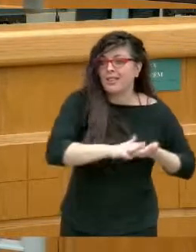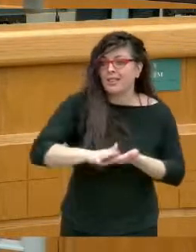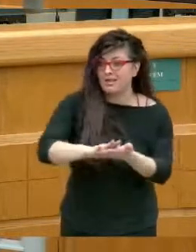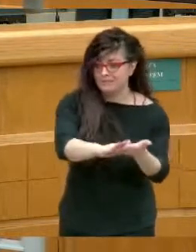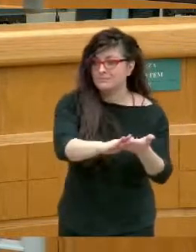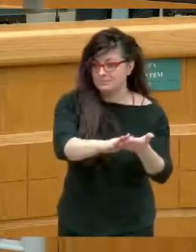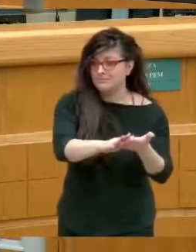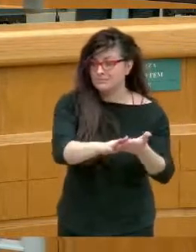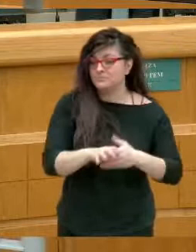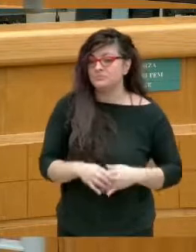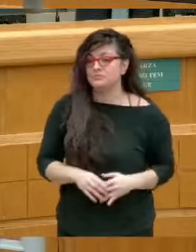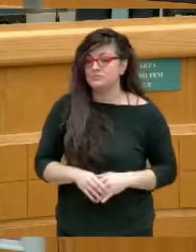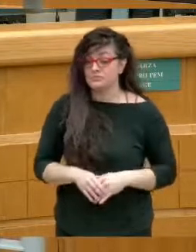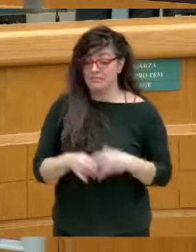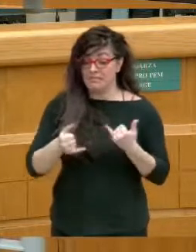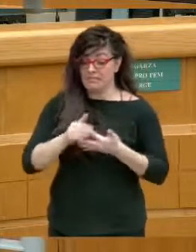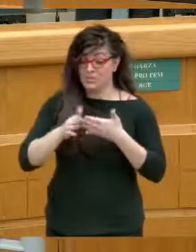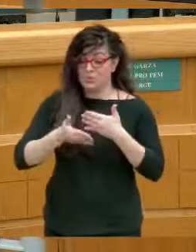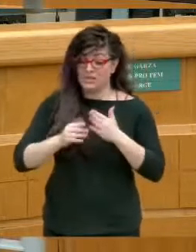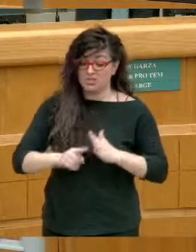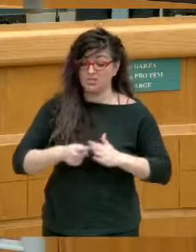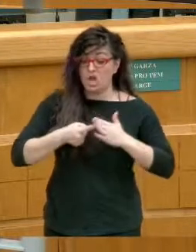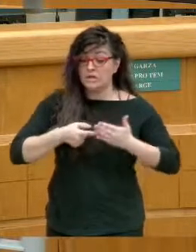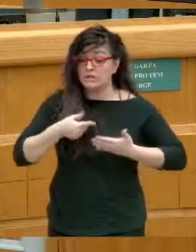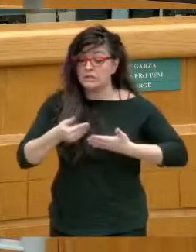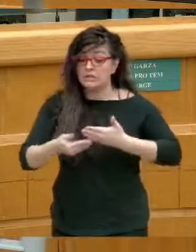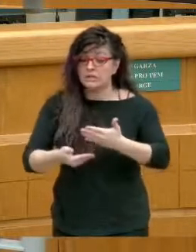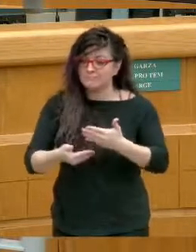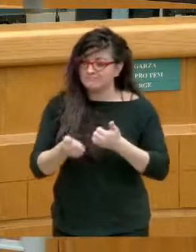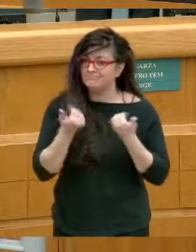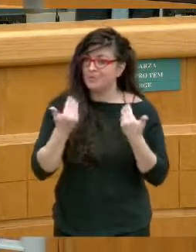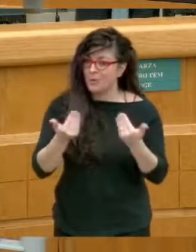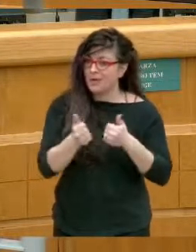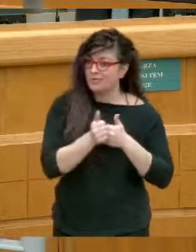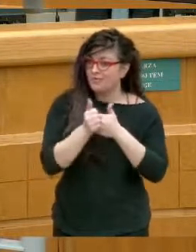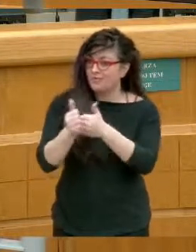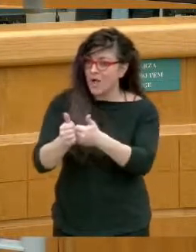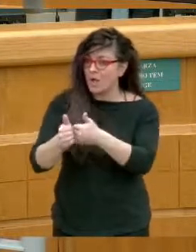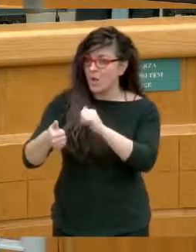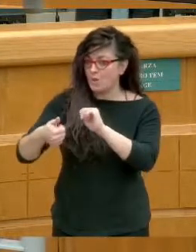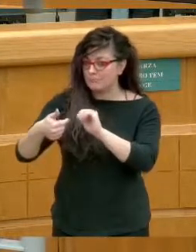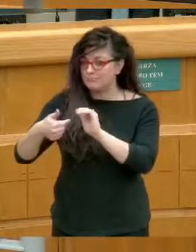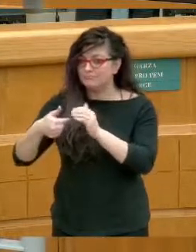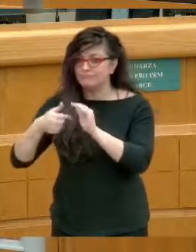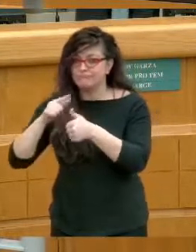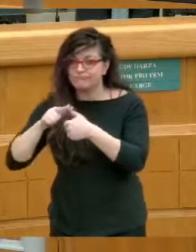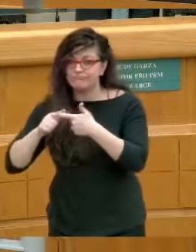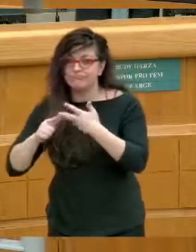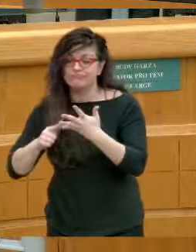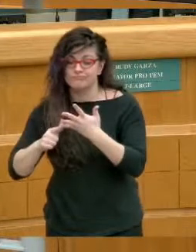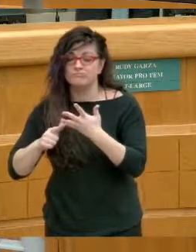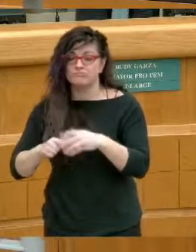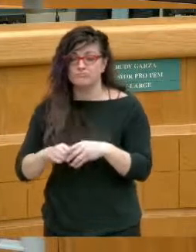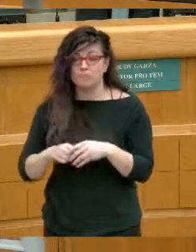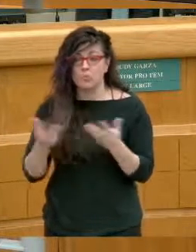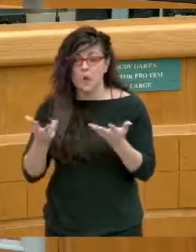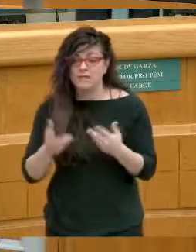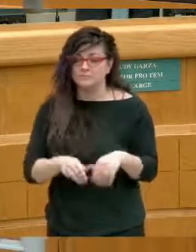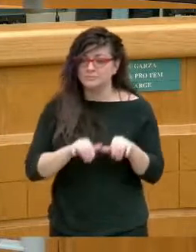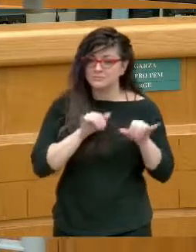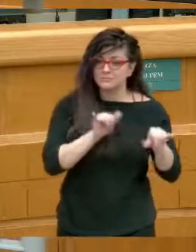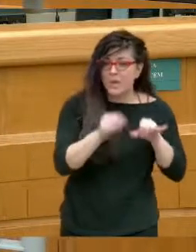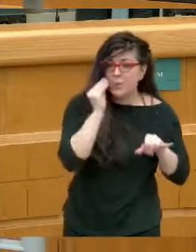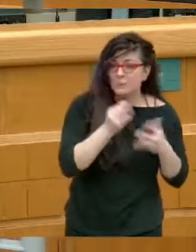all do our part to practice the public health strategies. Continue to stay at home as much as possible. Avoid crowds and